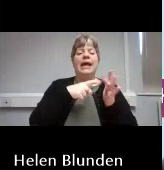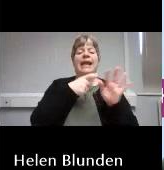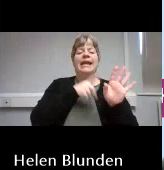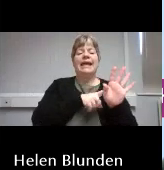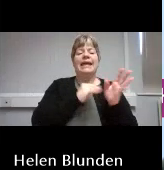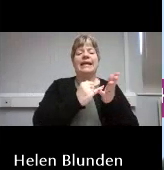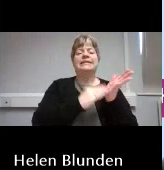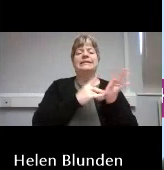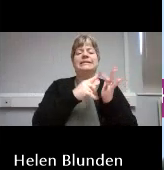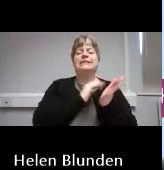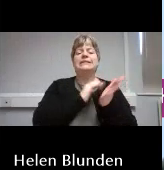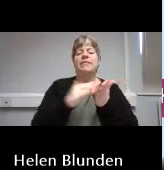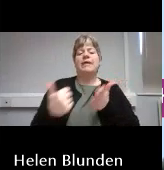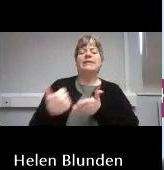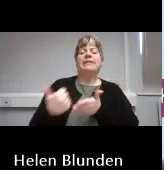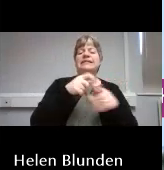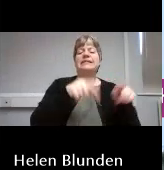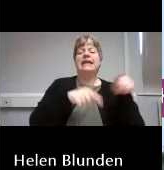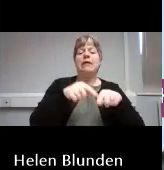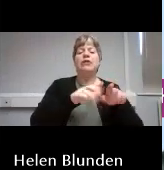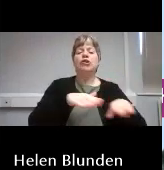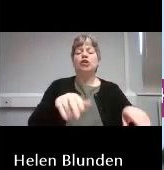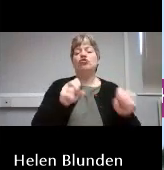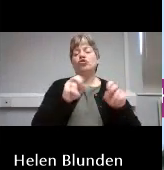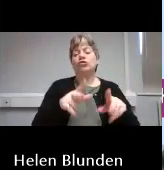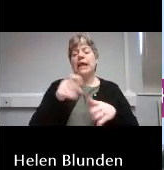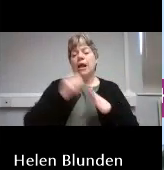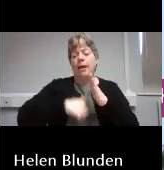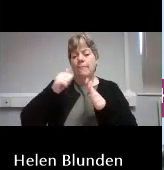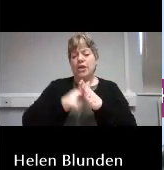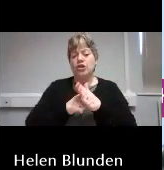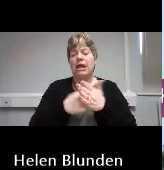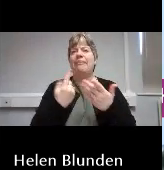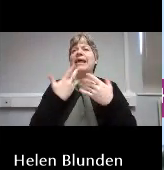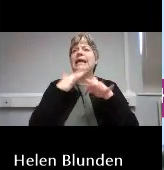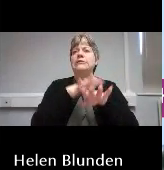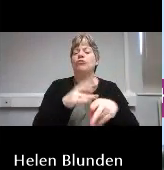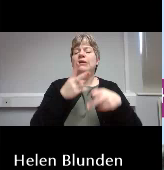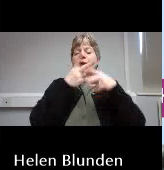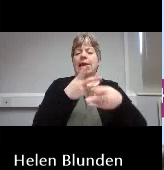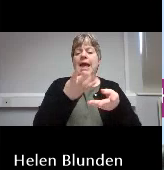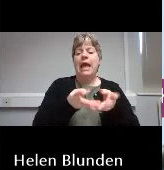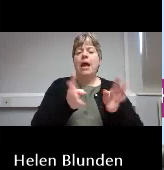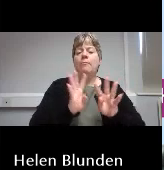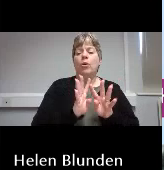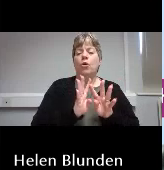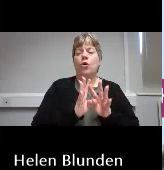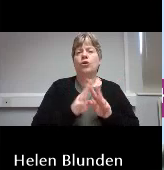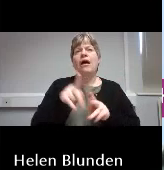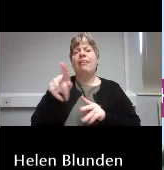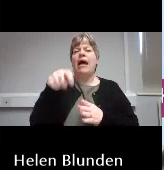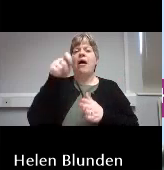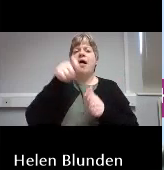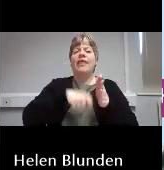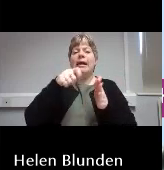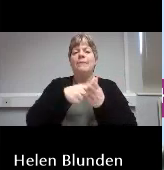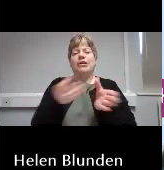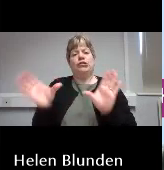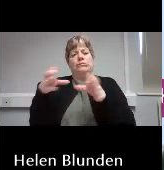Assistant Director of Children's Strategic Commissioning at the Integrated Care Board, which is the commissioning arm of